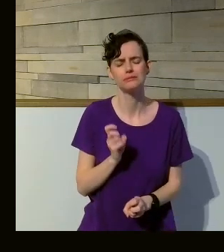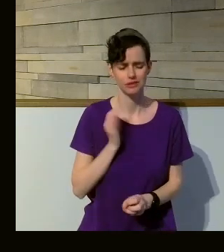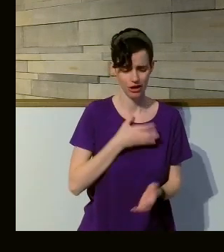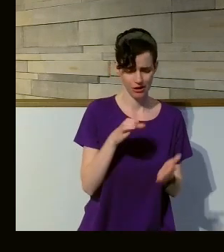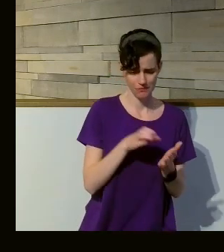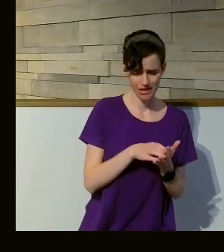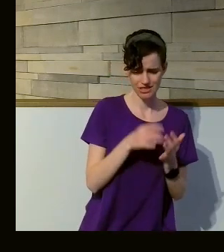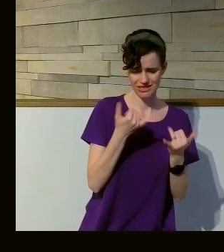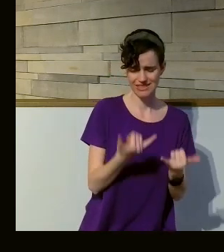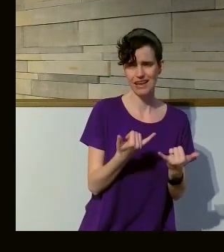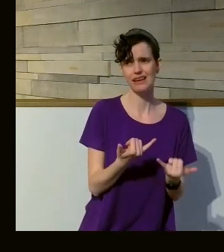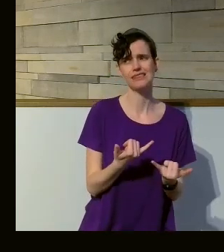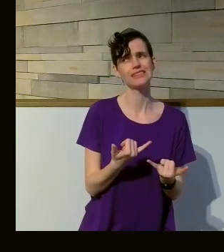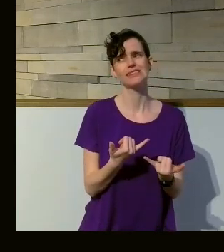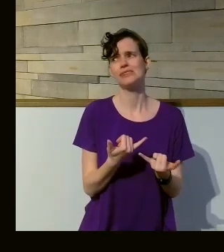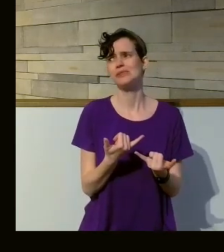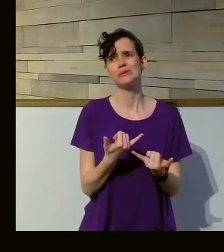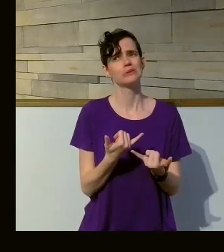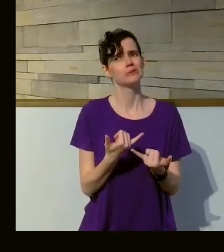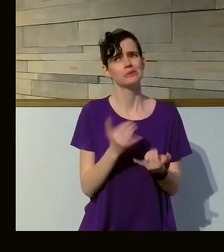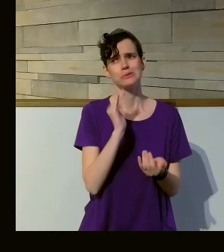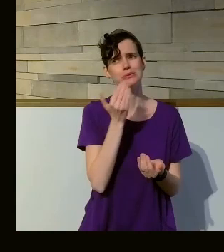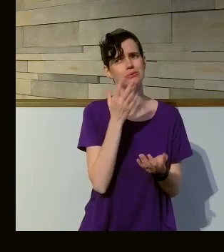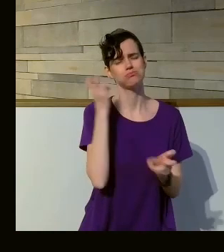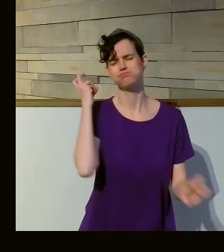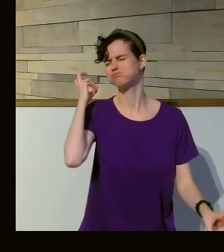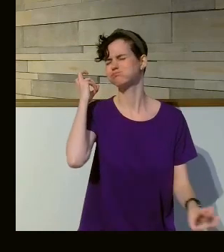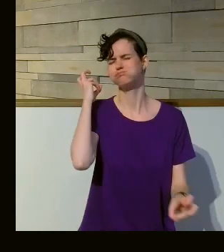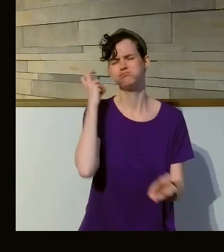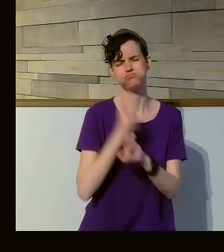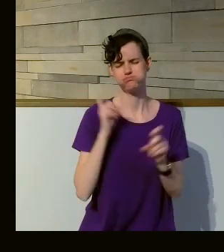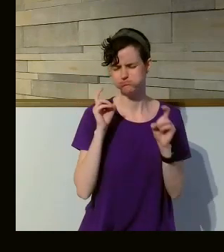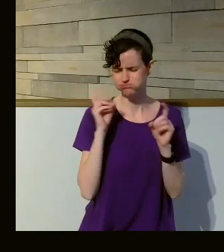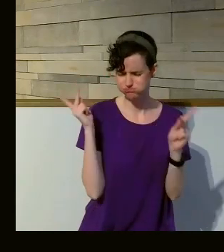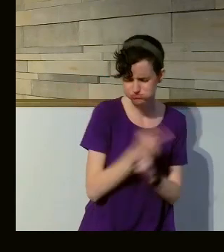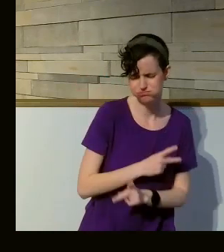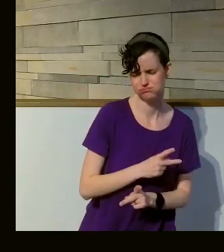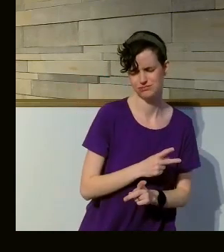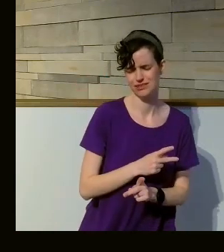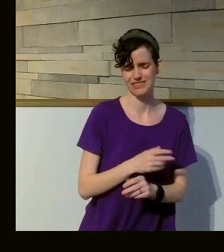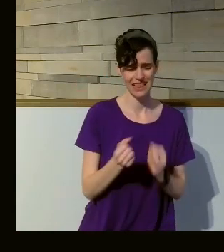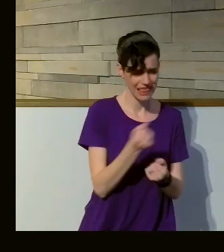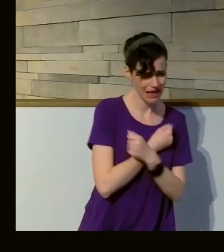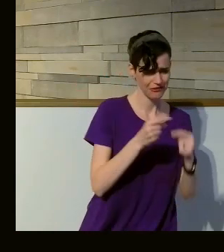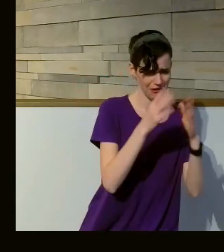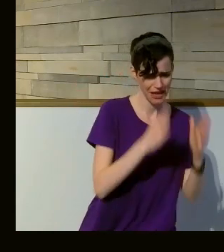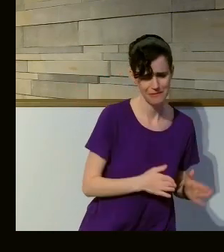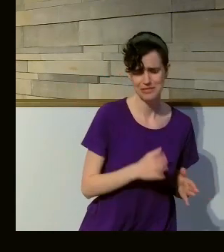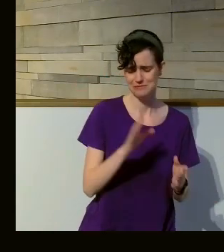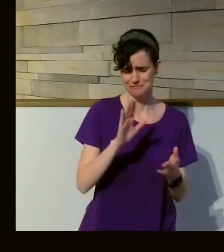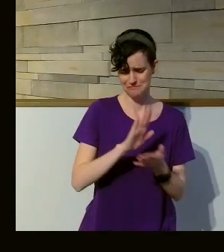passage before us today seems to be most difficult. To love our enemies, to be perfect like you.